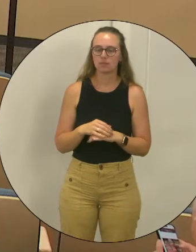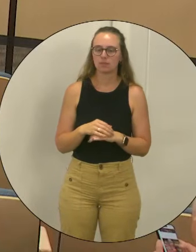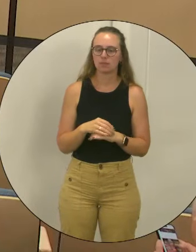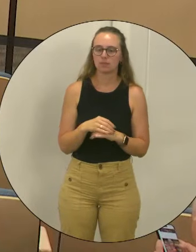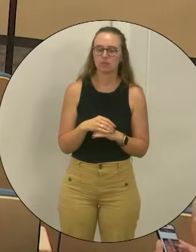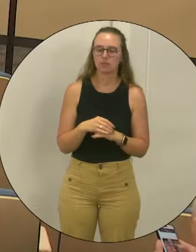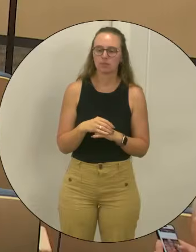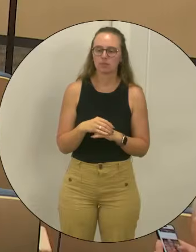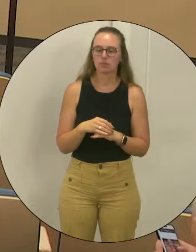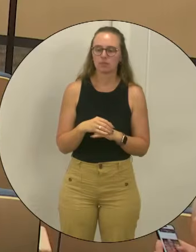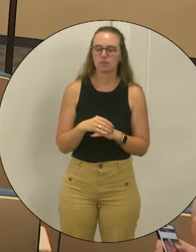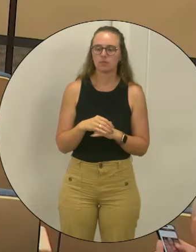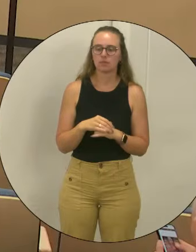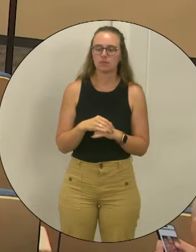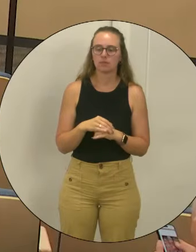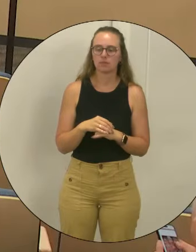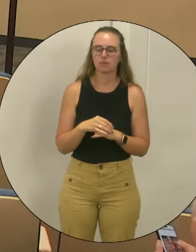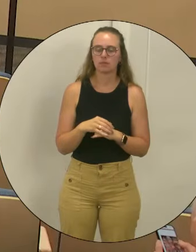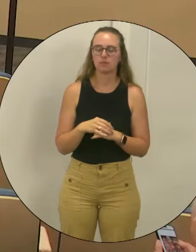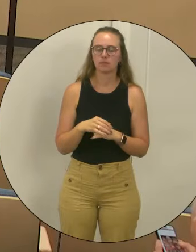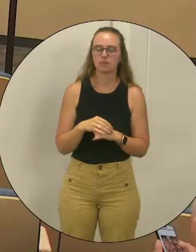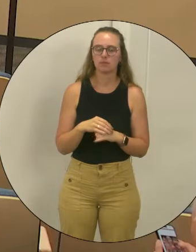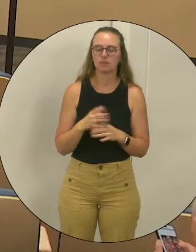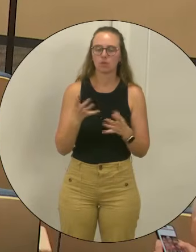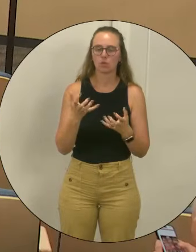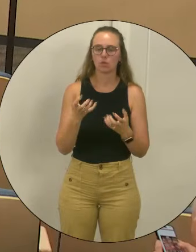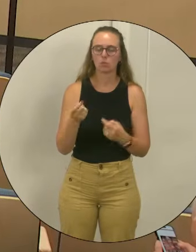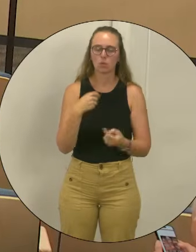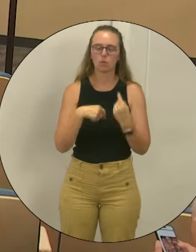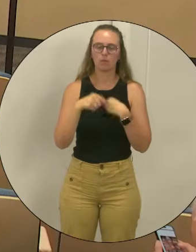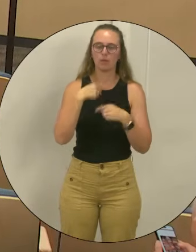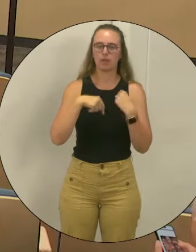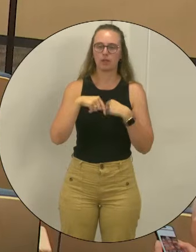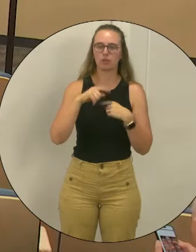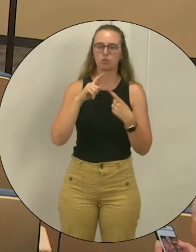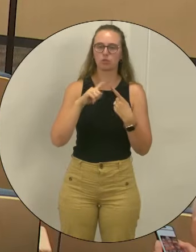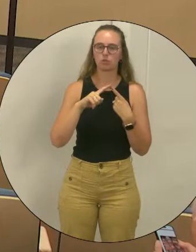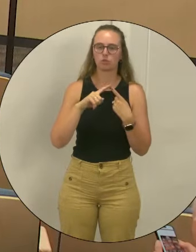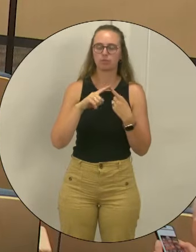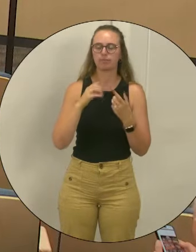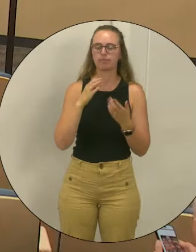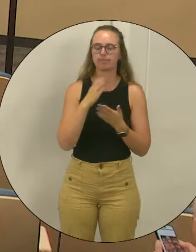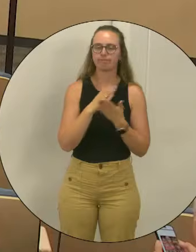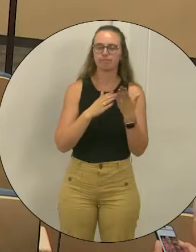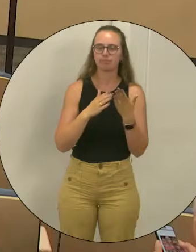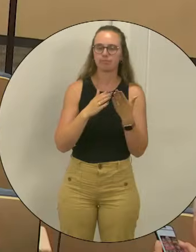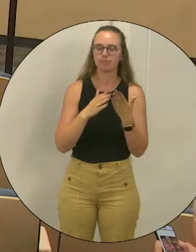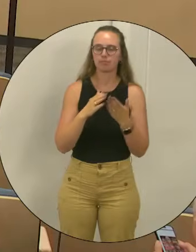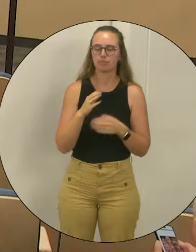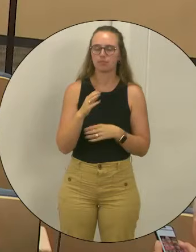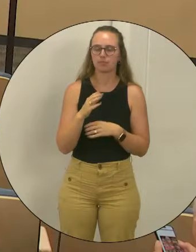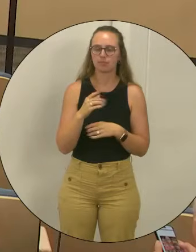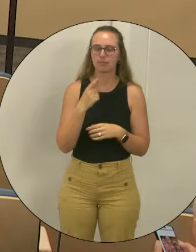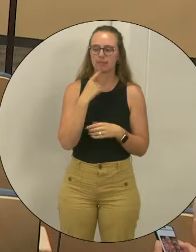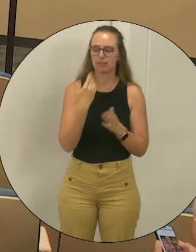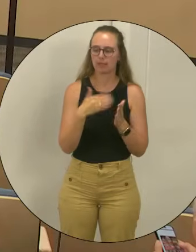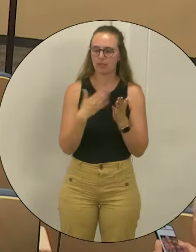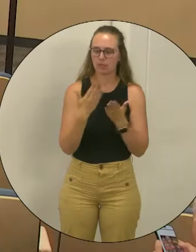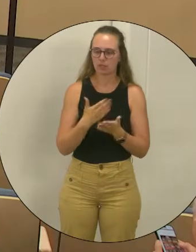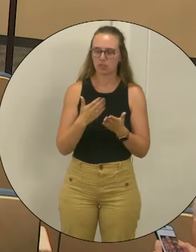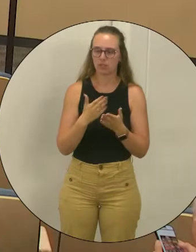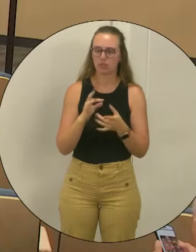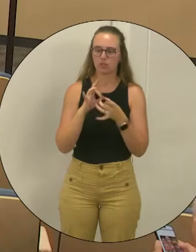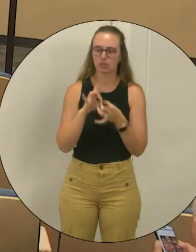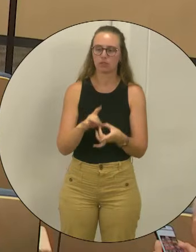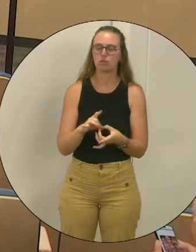Thank you, Madam President. Going back to some of these that were stated here, when it comes to